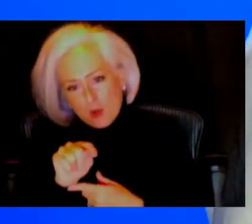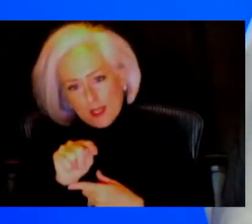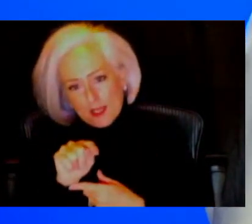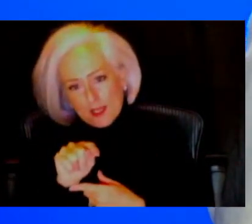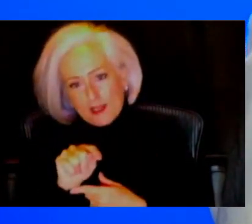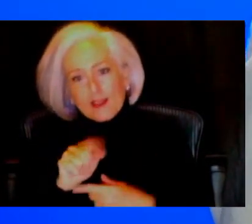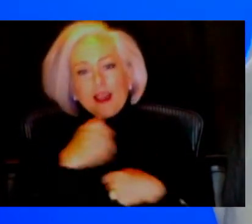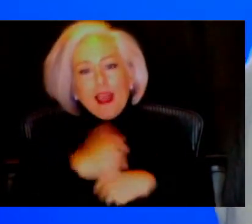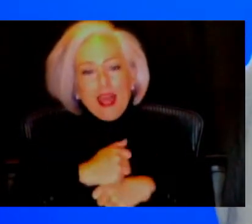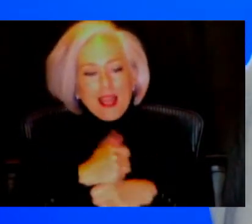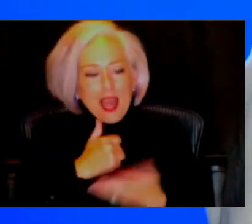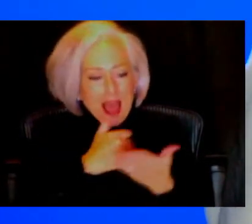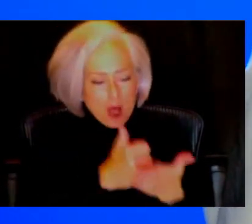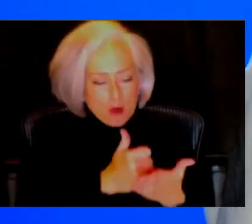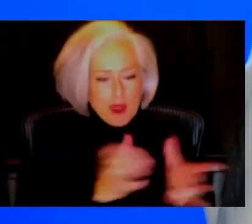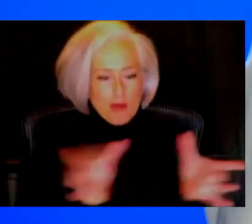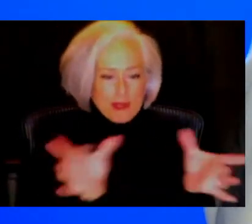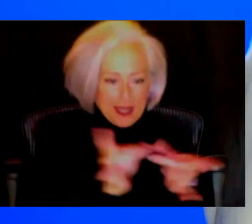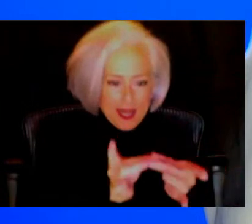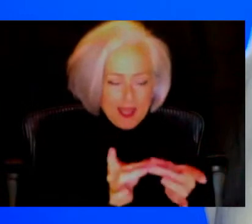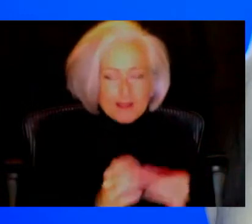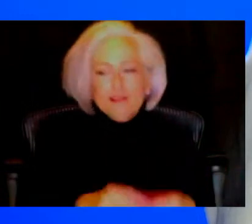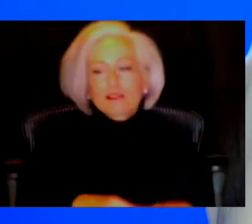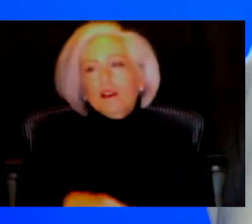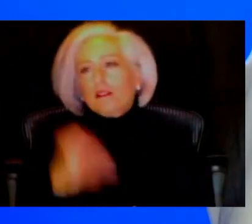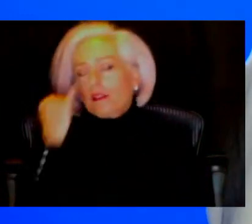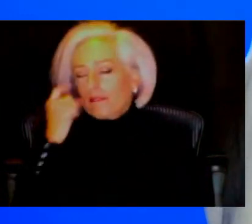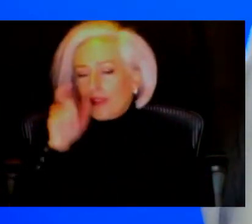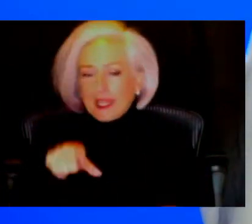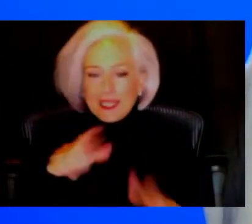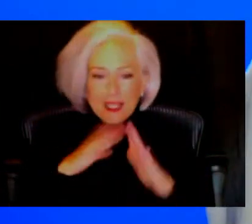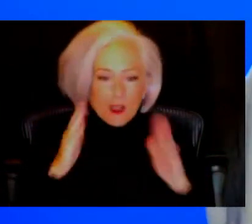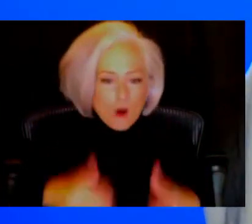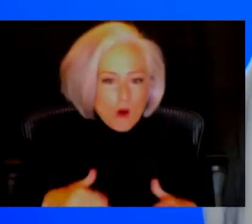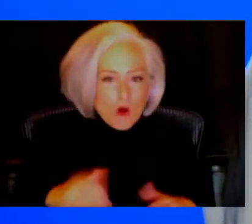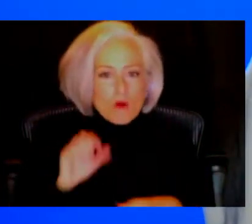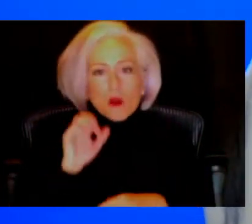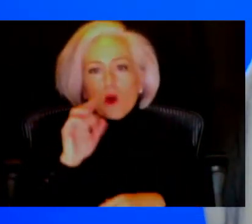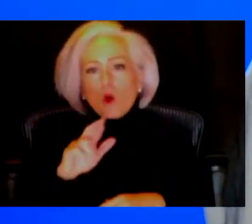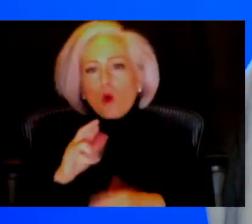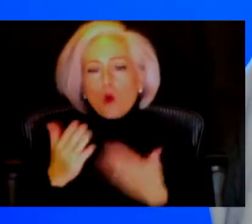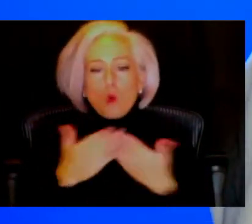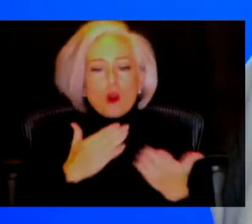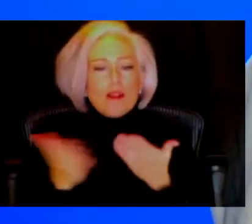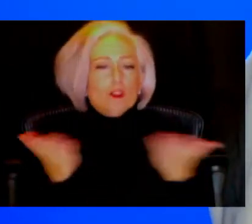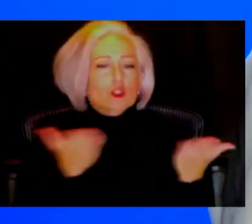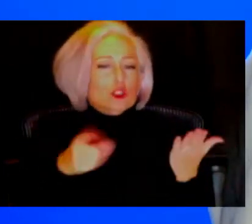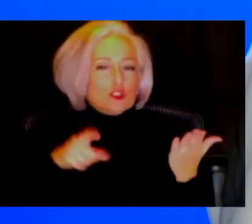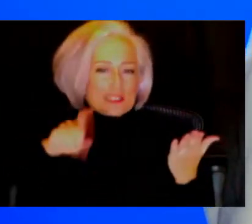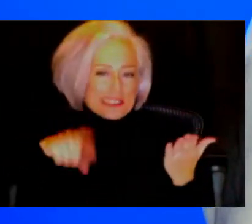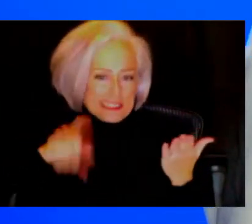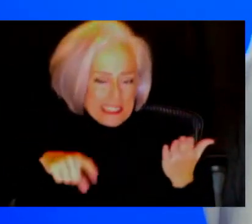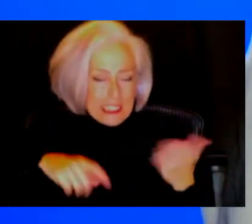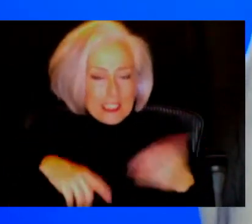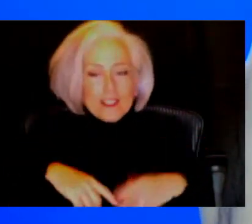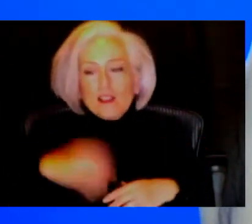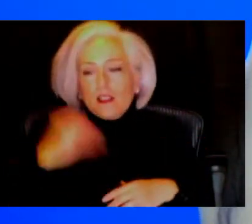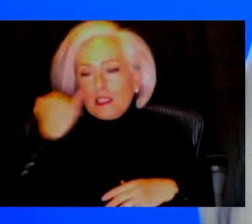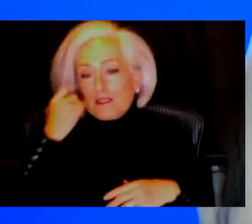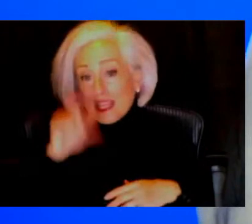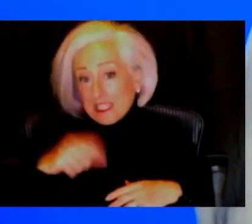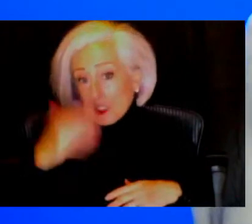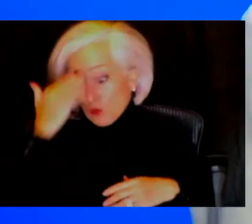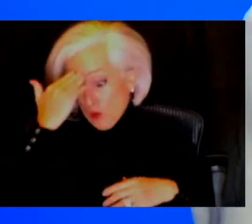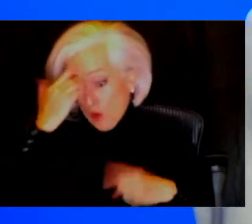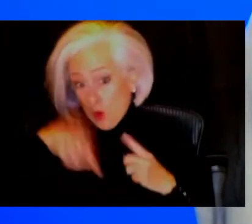connections, whether it's homelessness or whatever services they might need, whether they need to know about the services